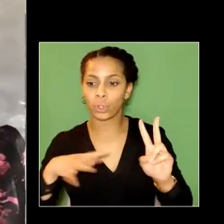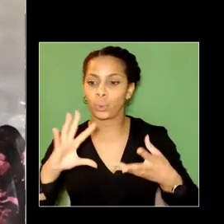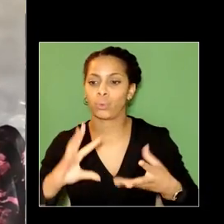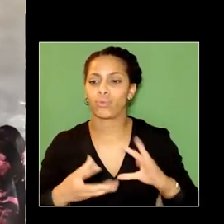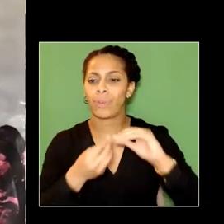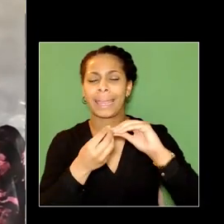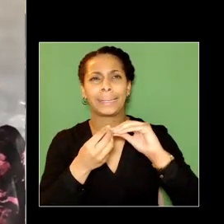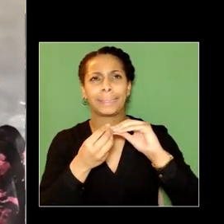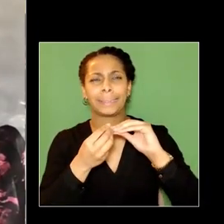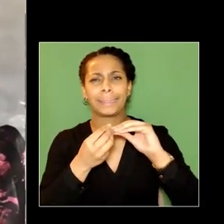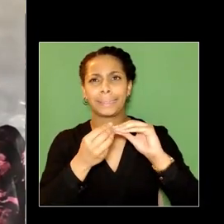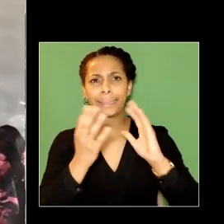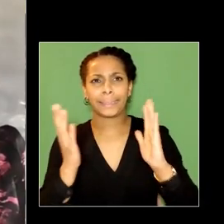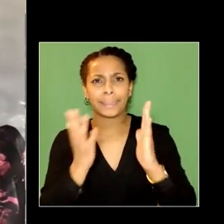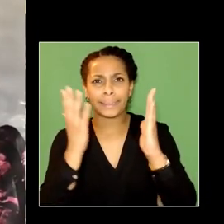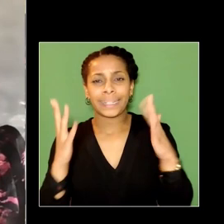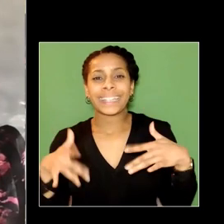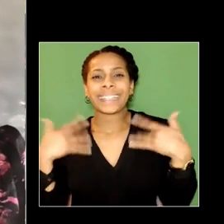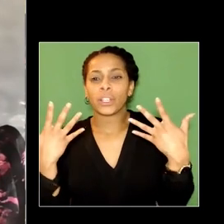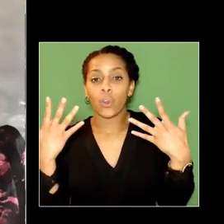very different,